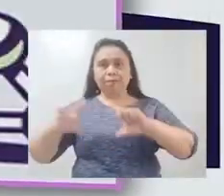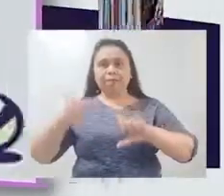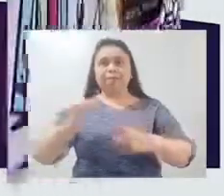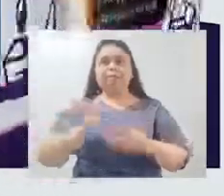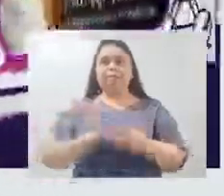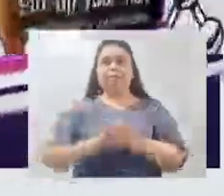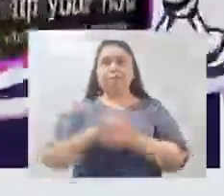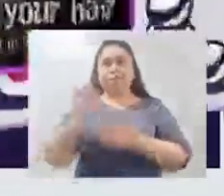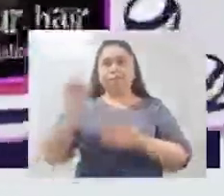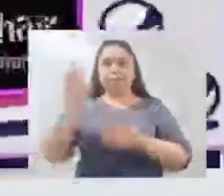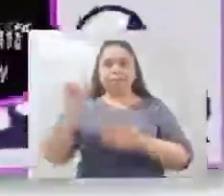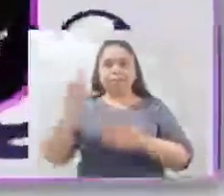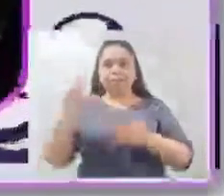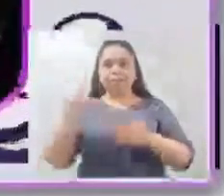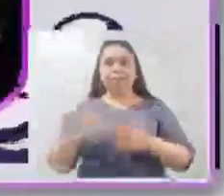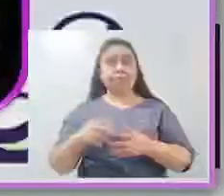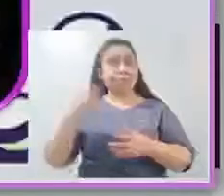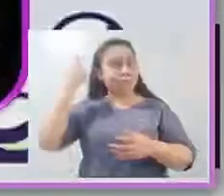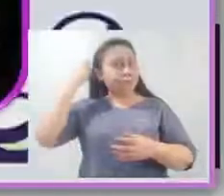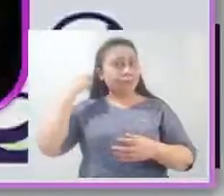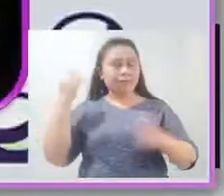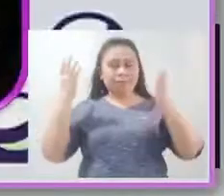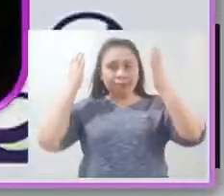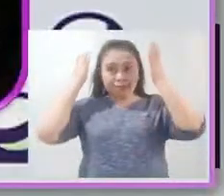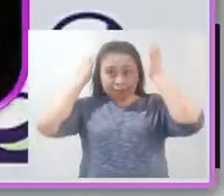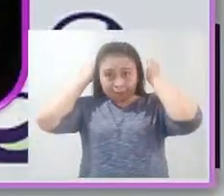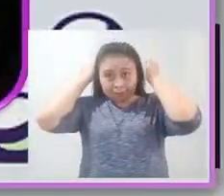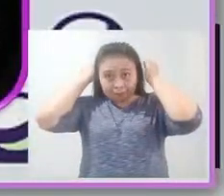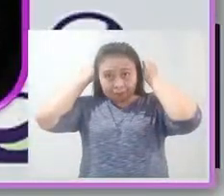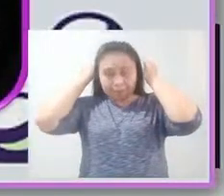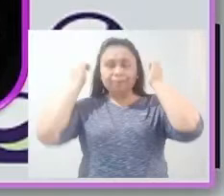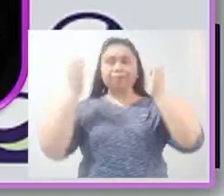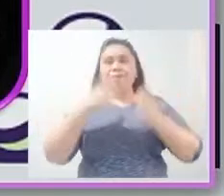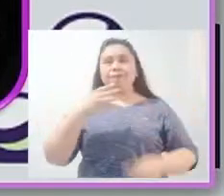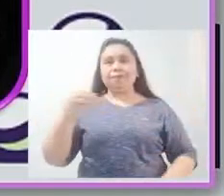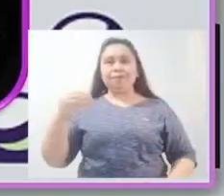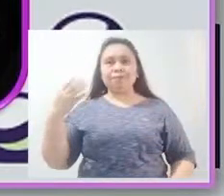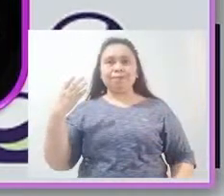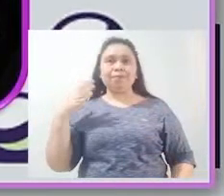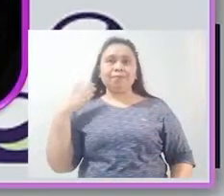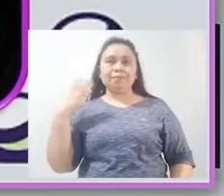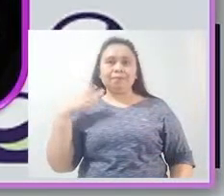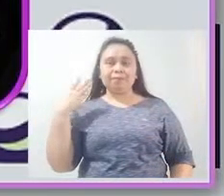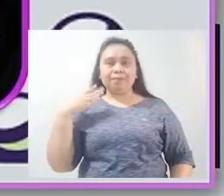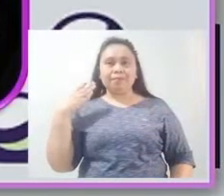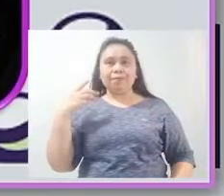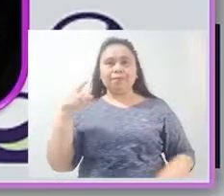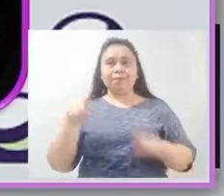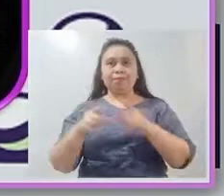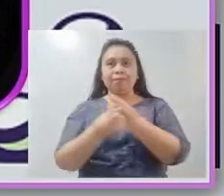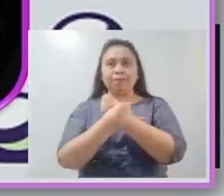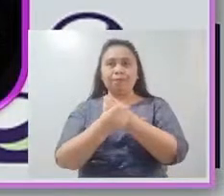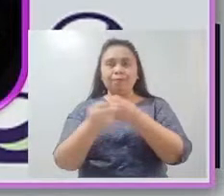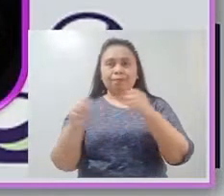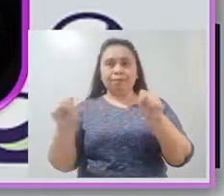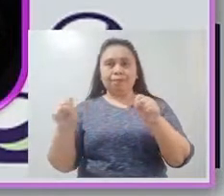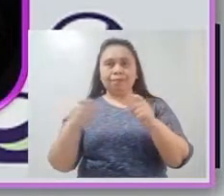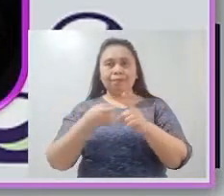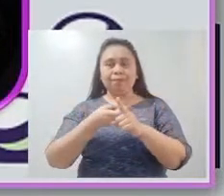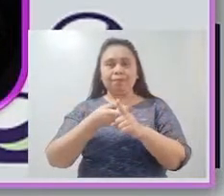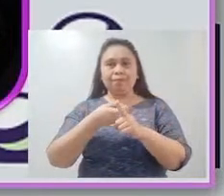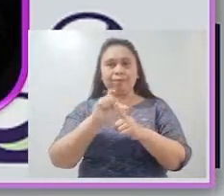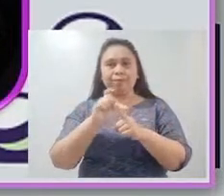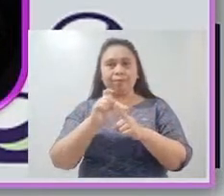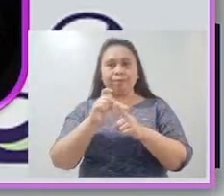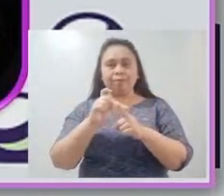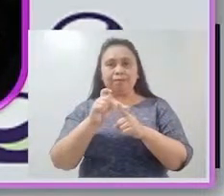Number 15, long hair and loose clothing must be pulled back and secured from